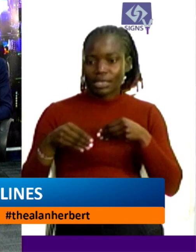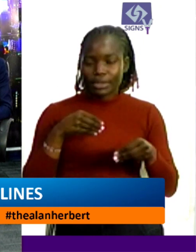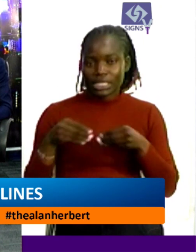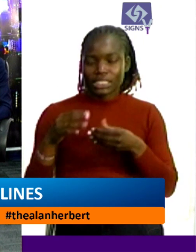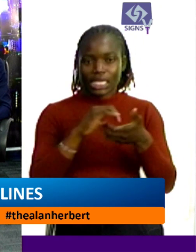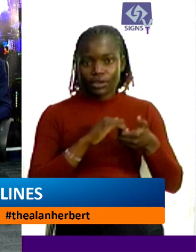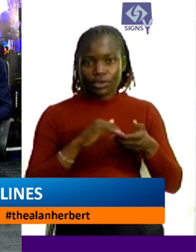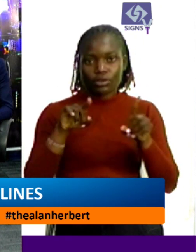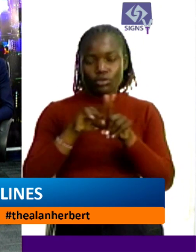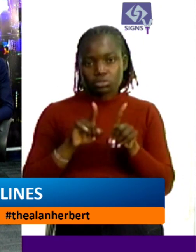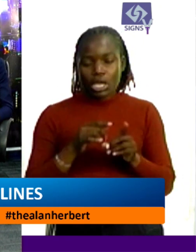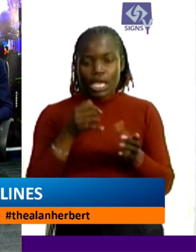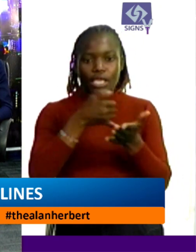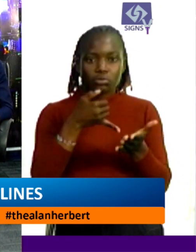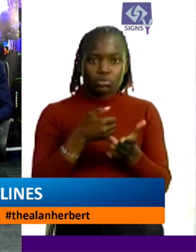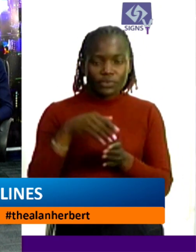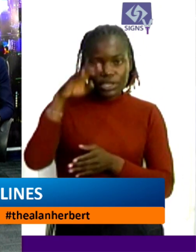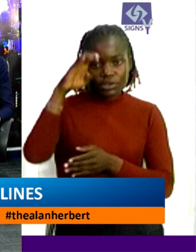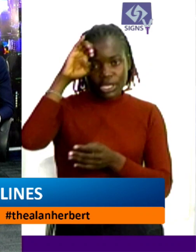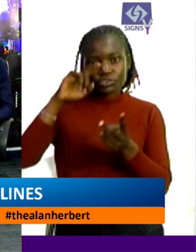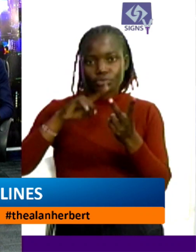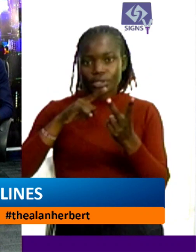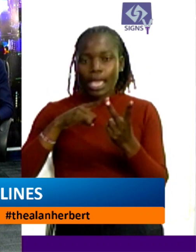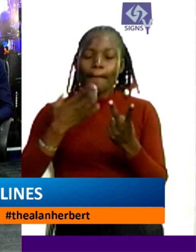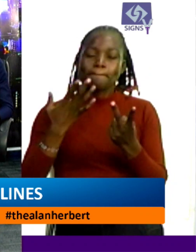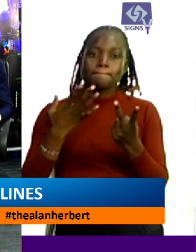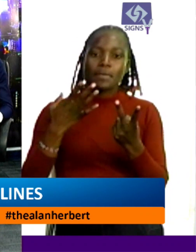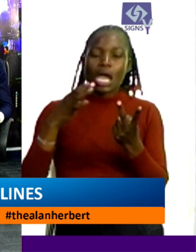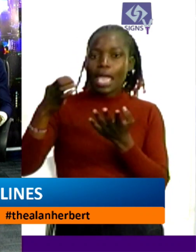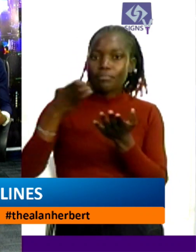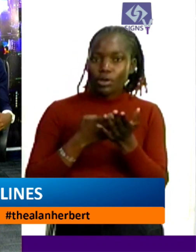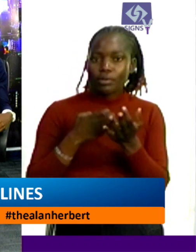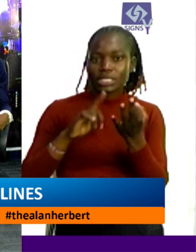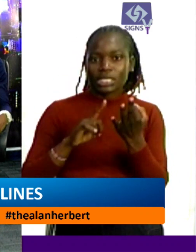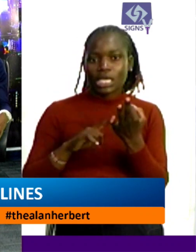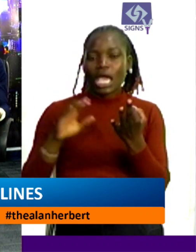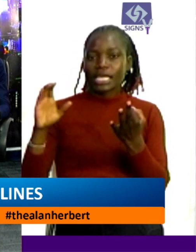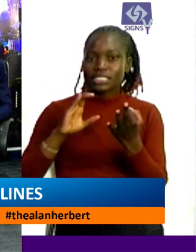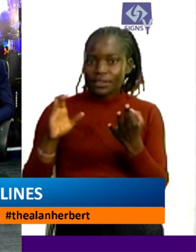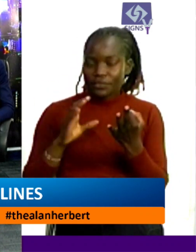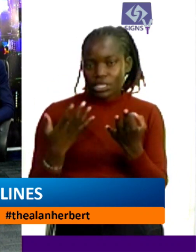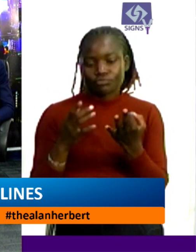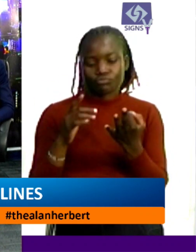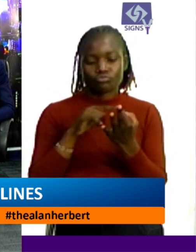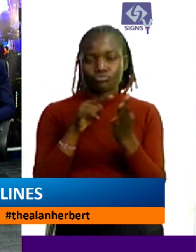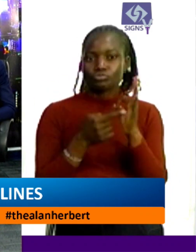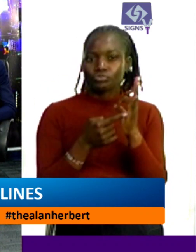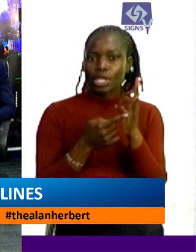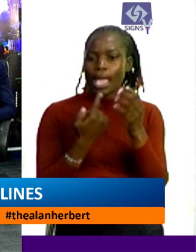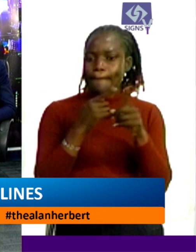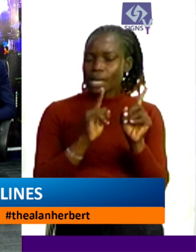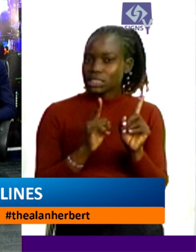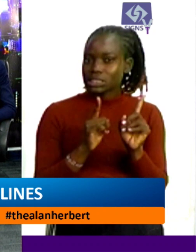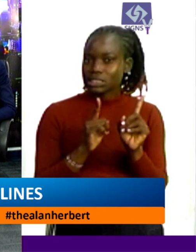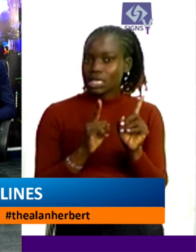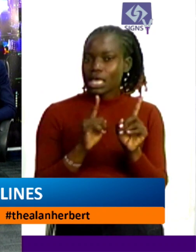inclusive employment and civic engagement on the African continent from a disability lens, but also particularly